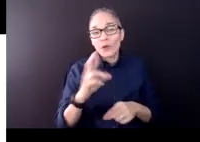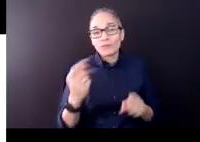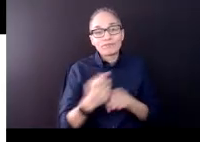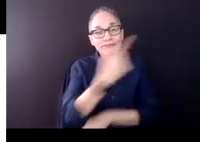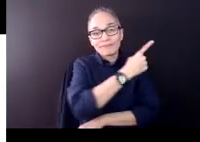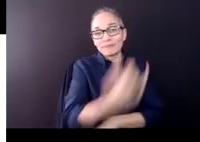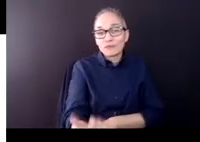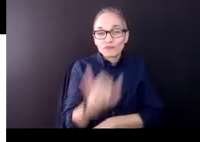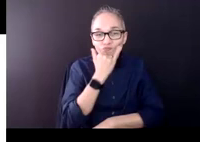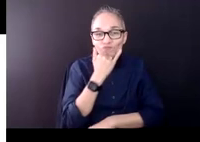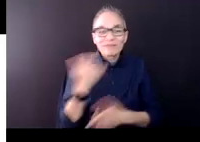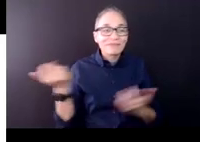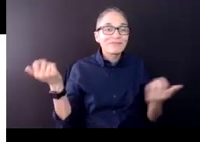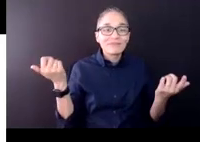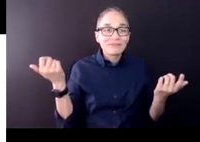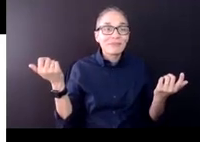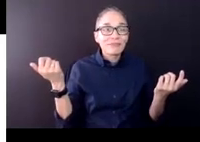incorrect, right?